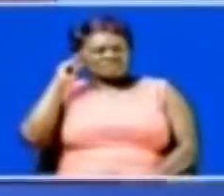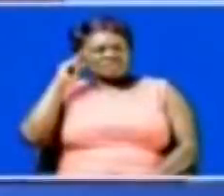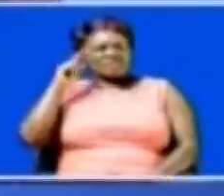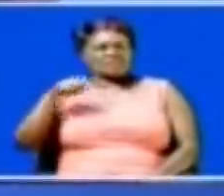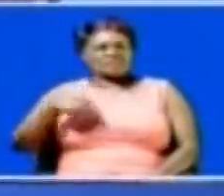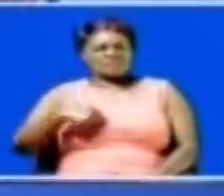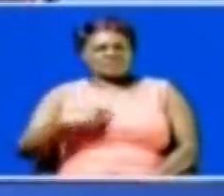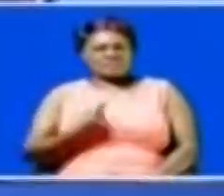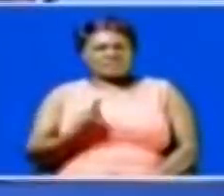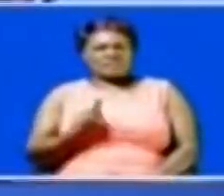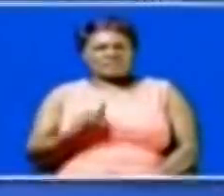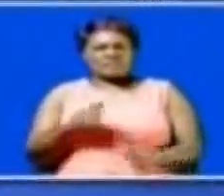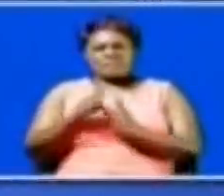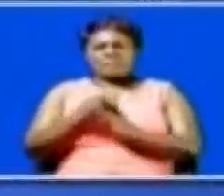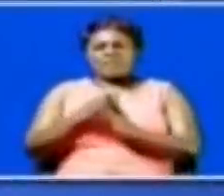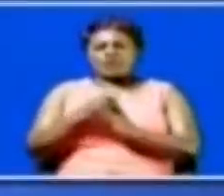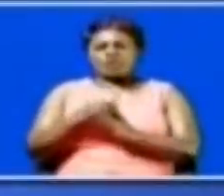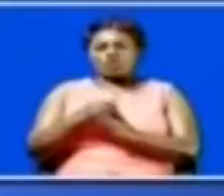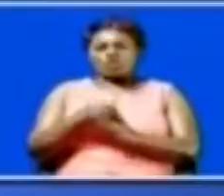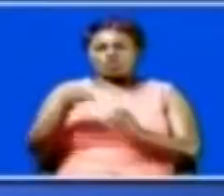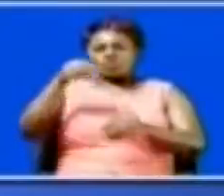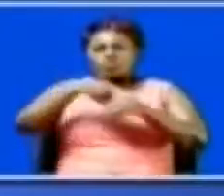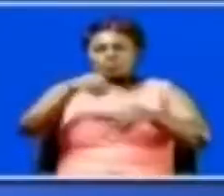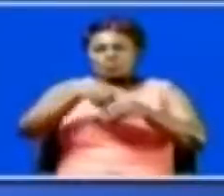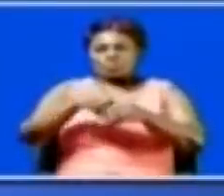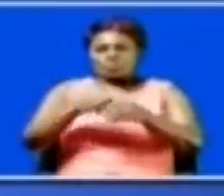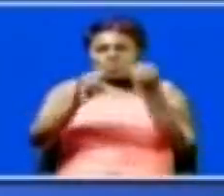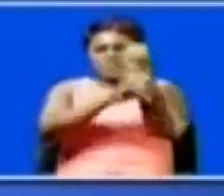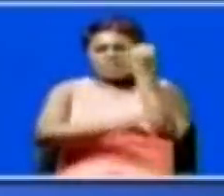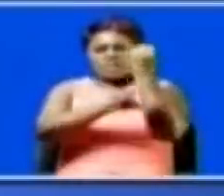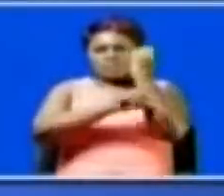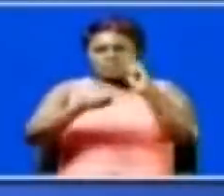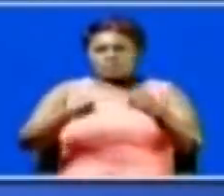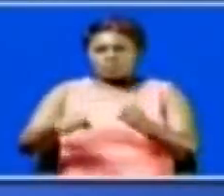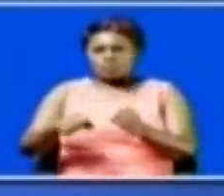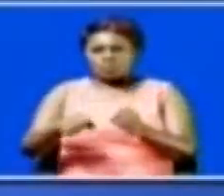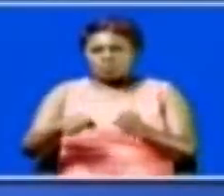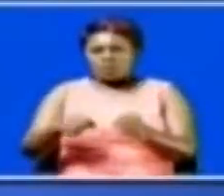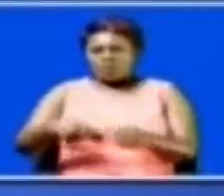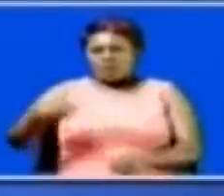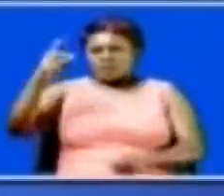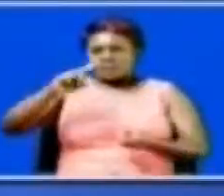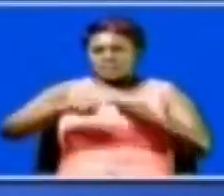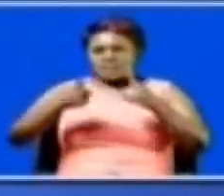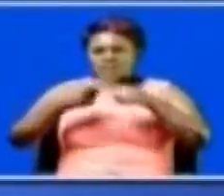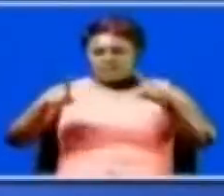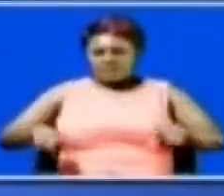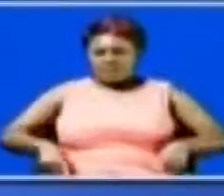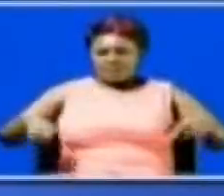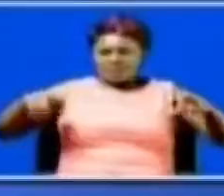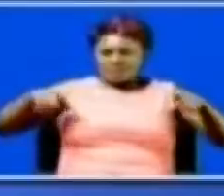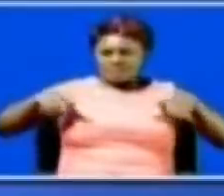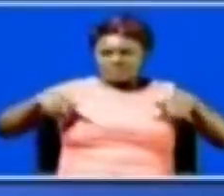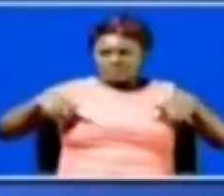are a sort of middle-income country which should be able to afford sort of a very high standard of living